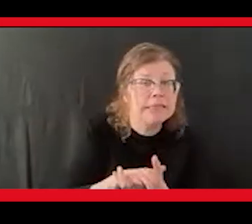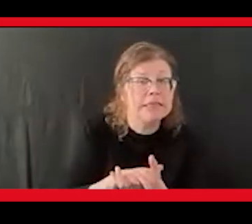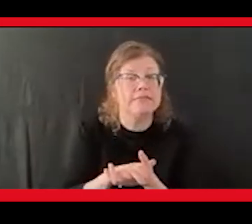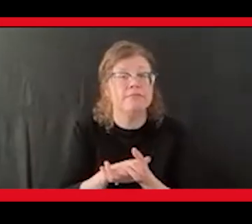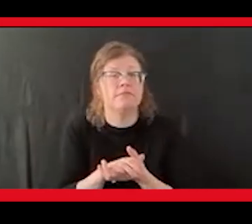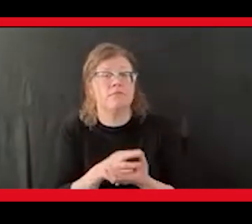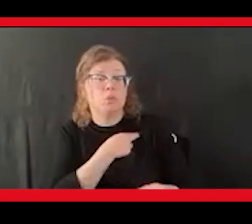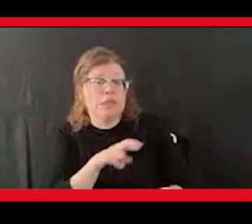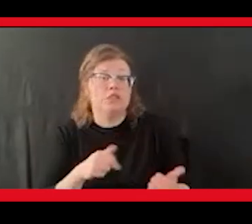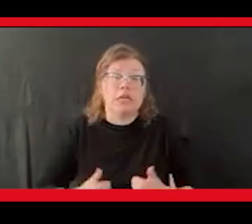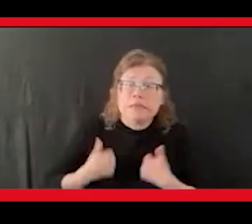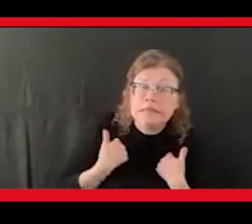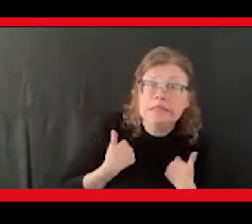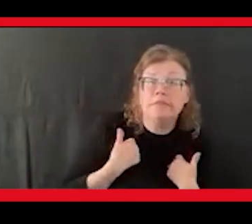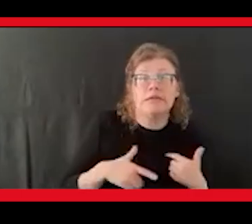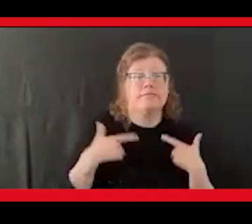identities.